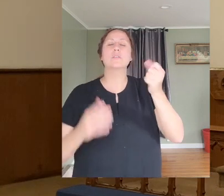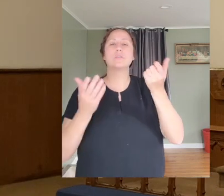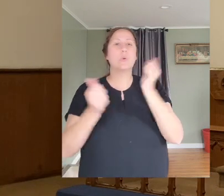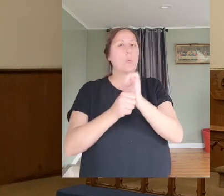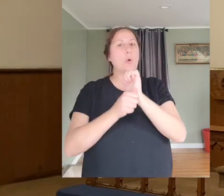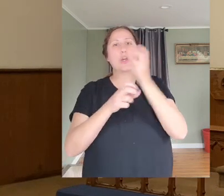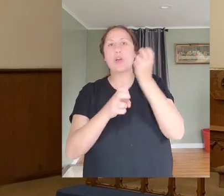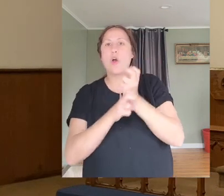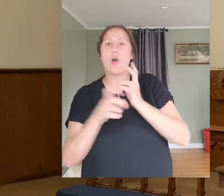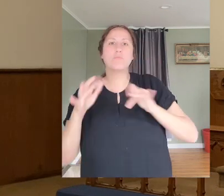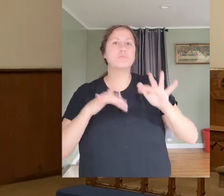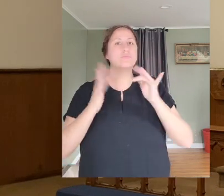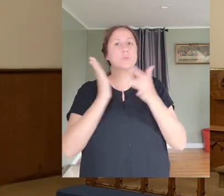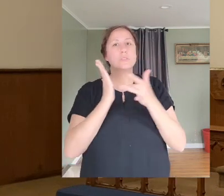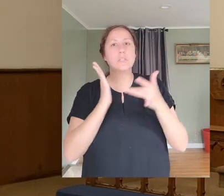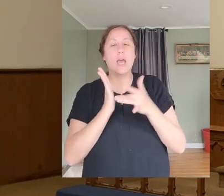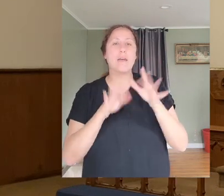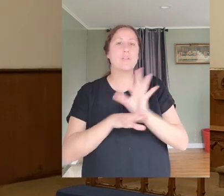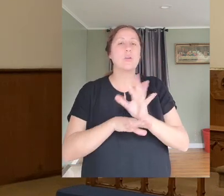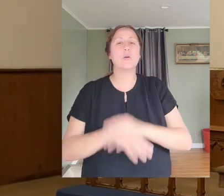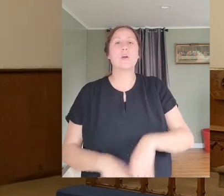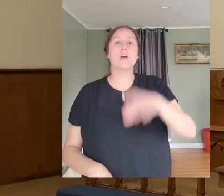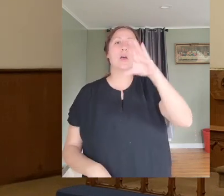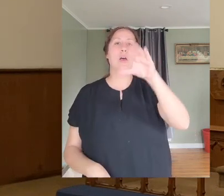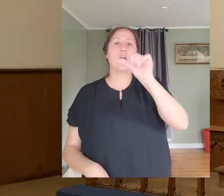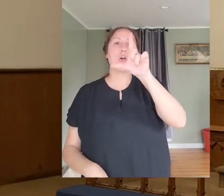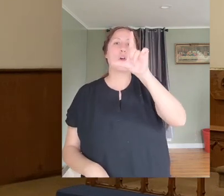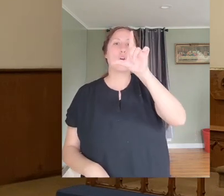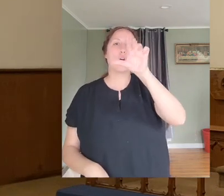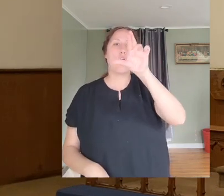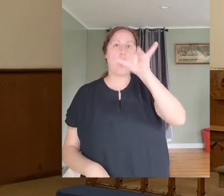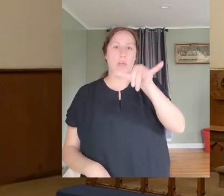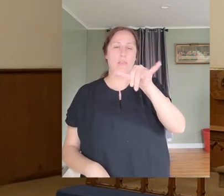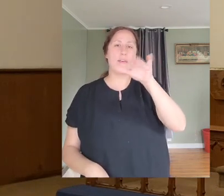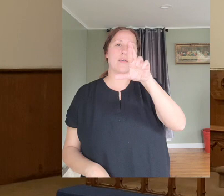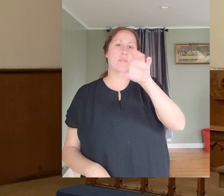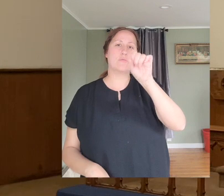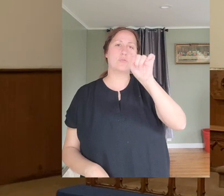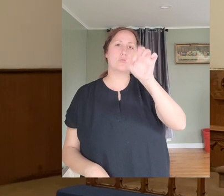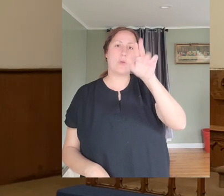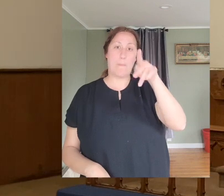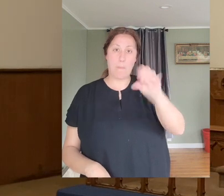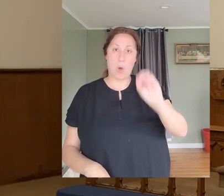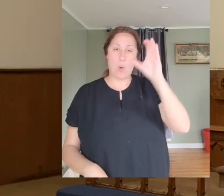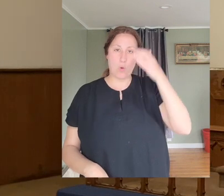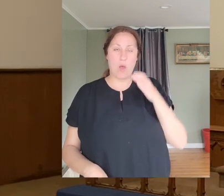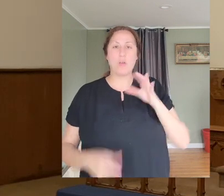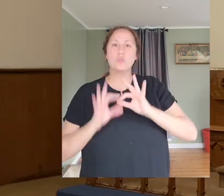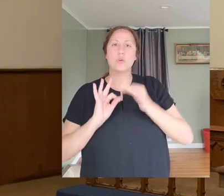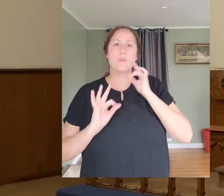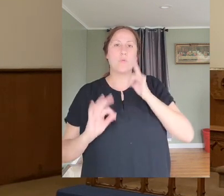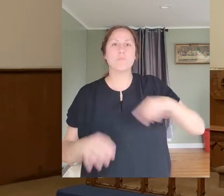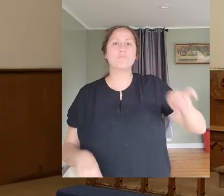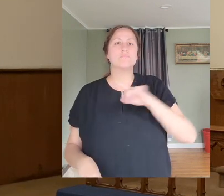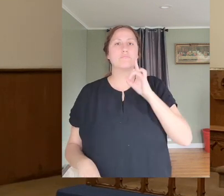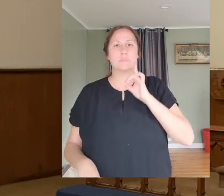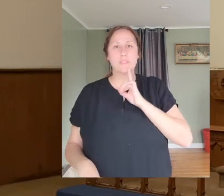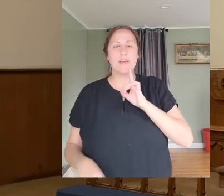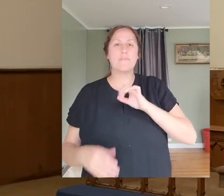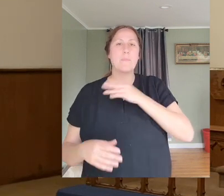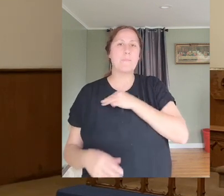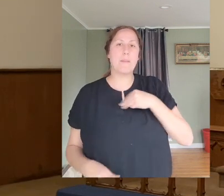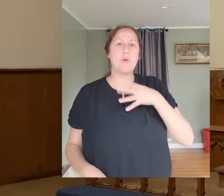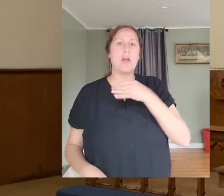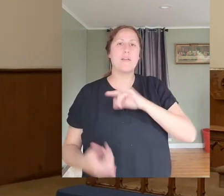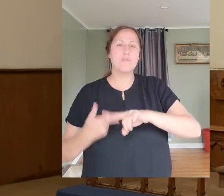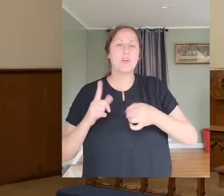to make all this happen. Carly Restrepo, who is signing for our deaf members and friends. I'm Pastor Josh Holman.